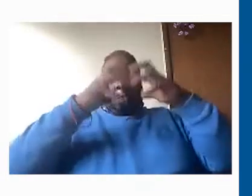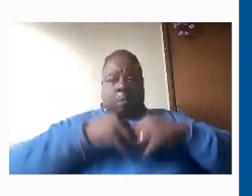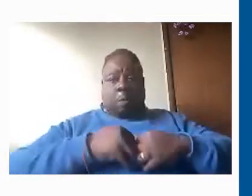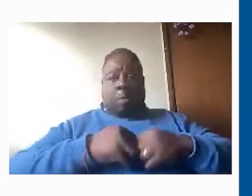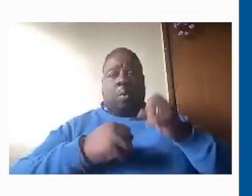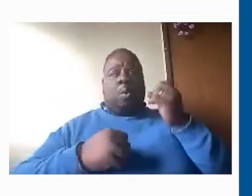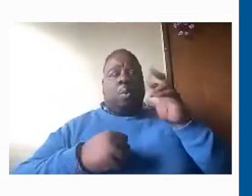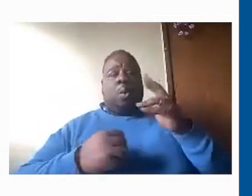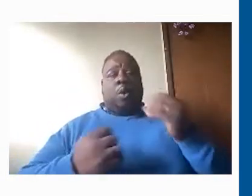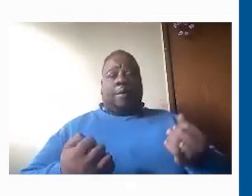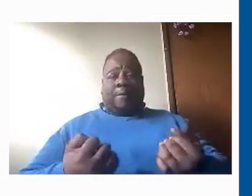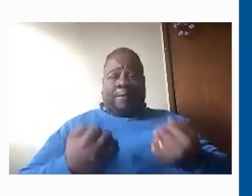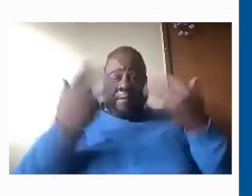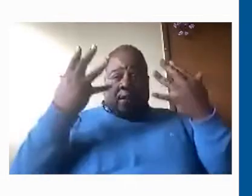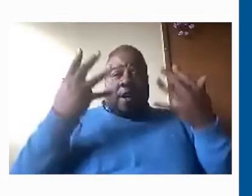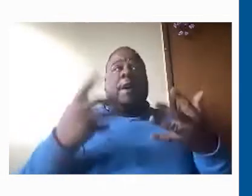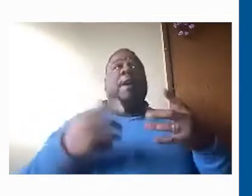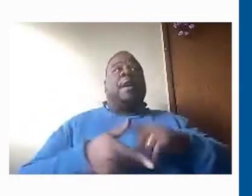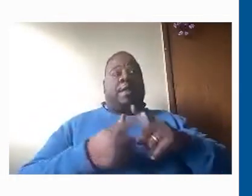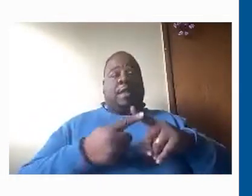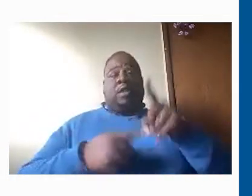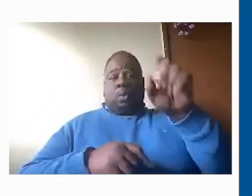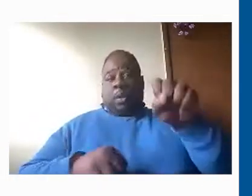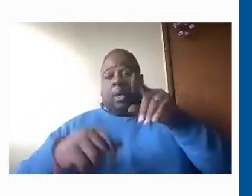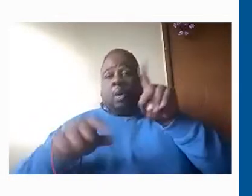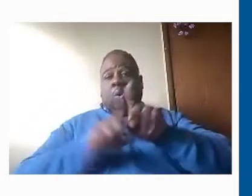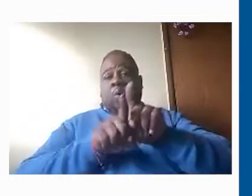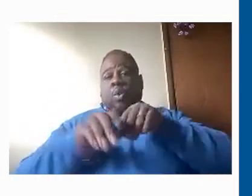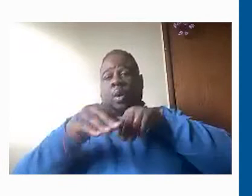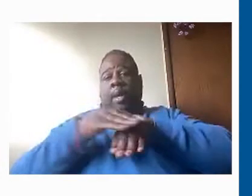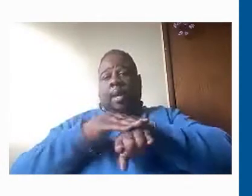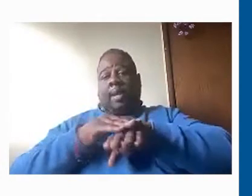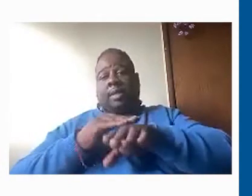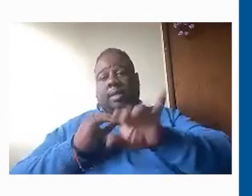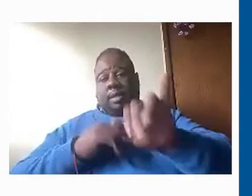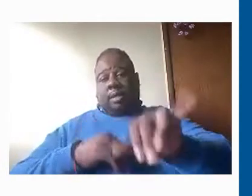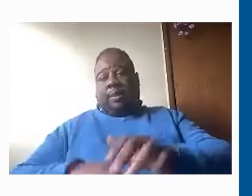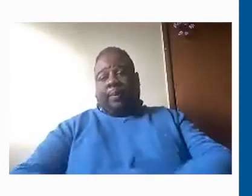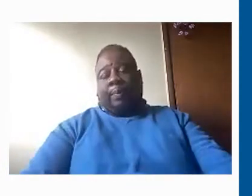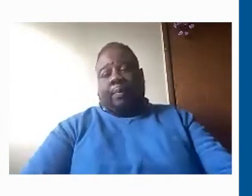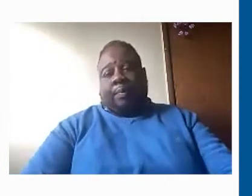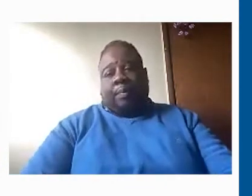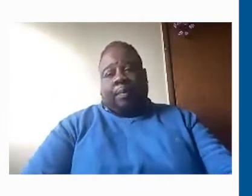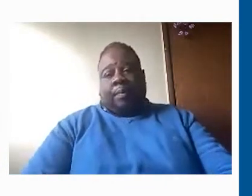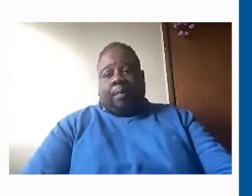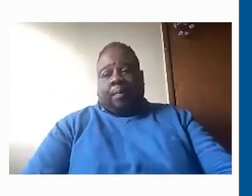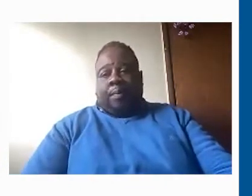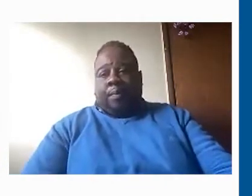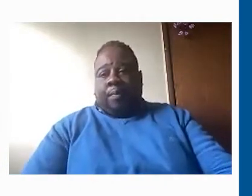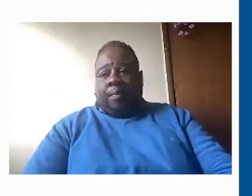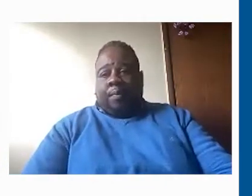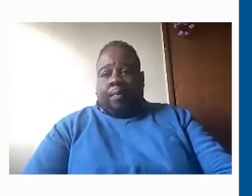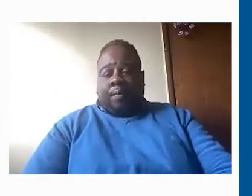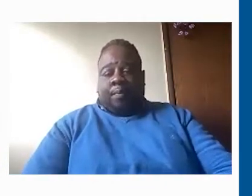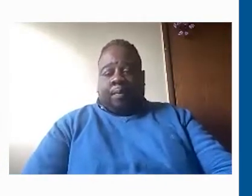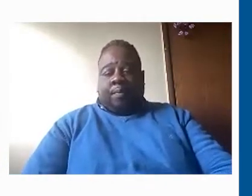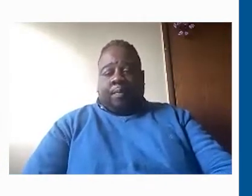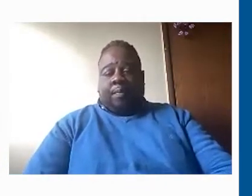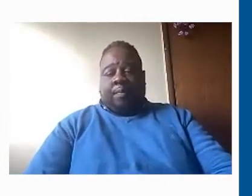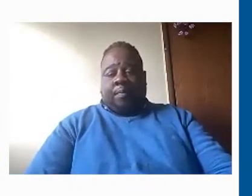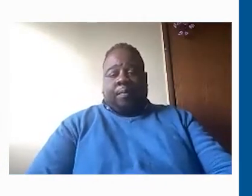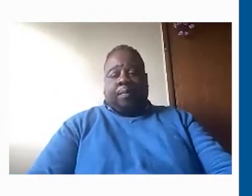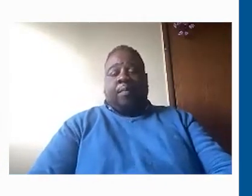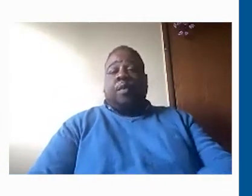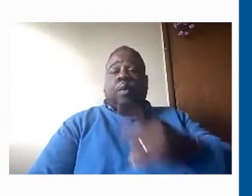accessible to people with disabilities. Slide 3. So this slide talks